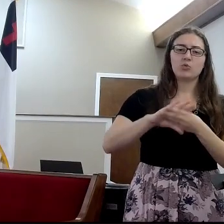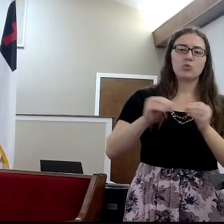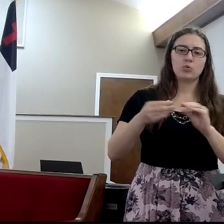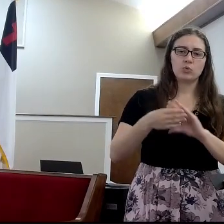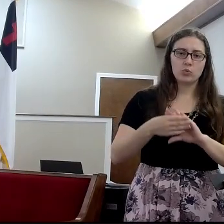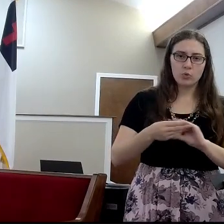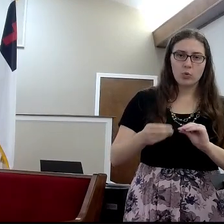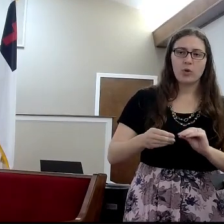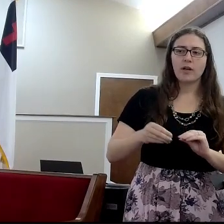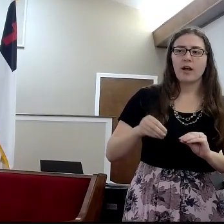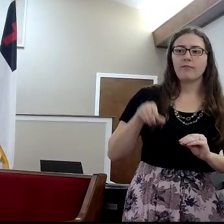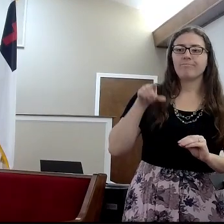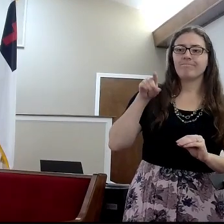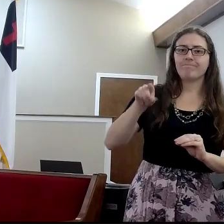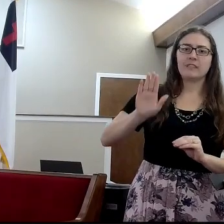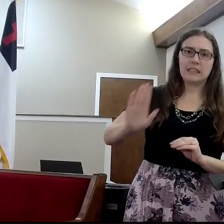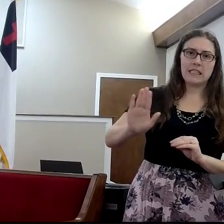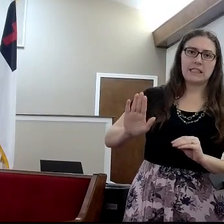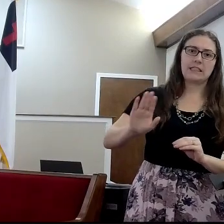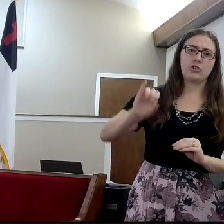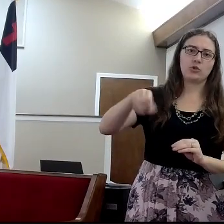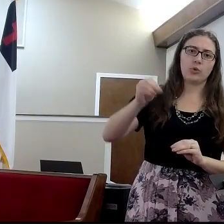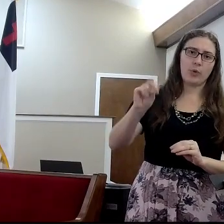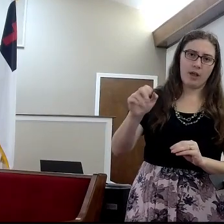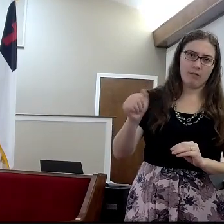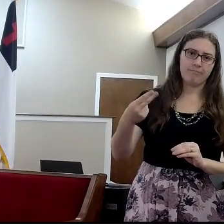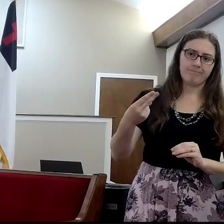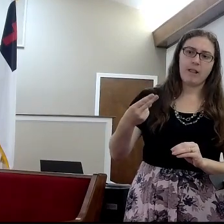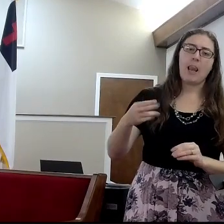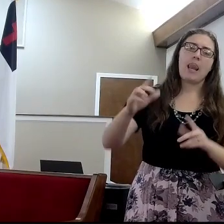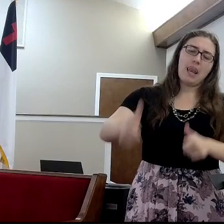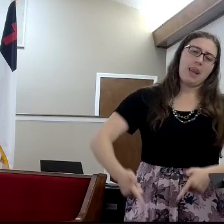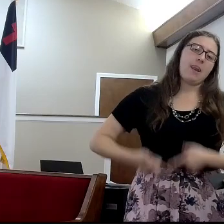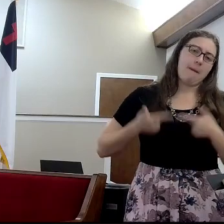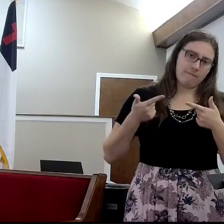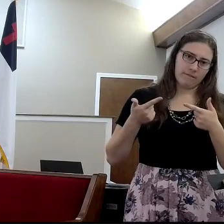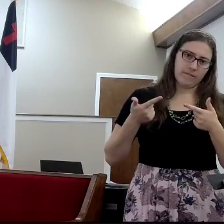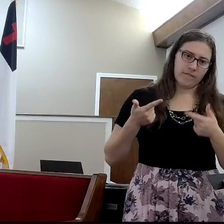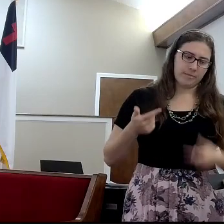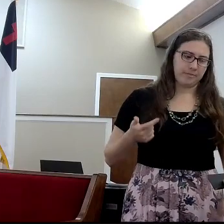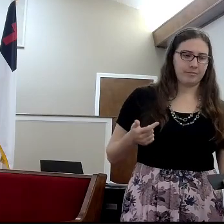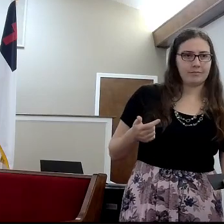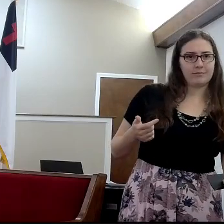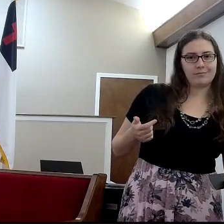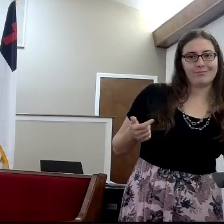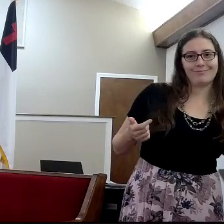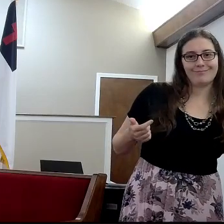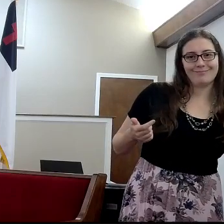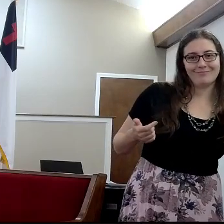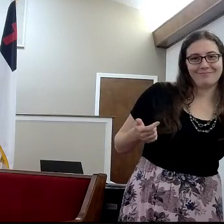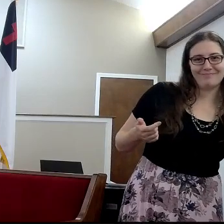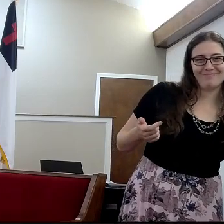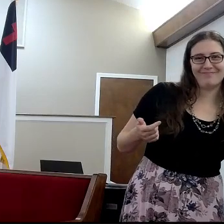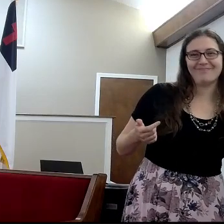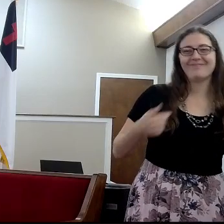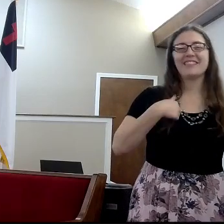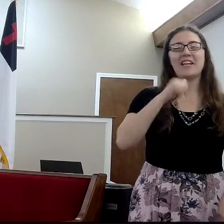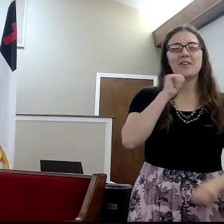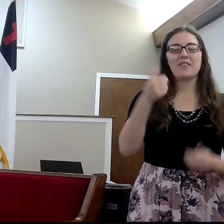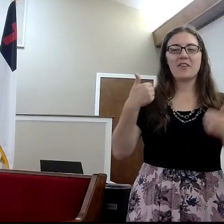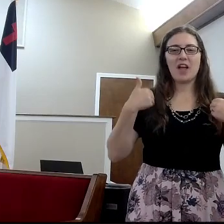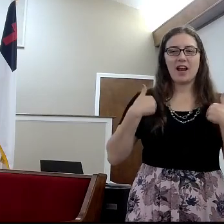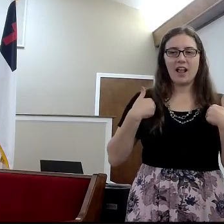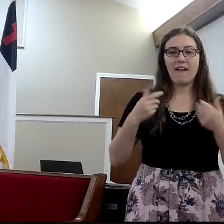life. And then I put this quote out there, and I want to say it again because it will be pertinent to tonight's message as